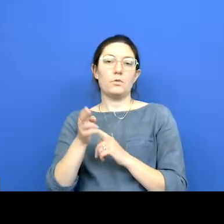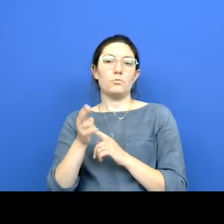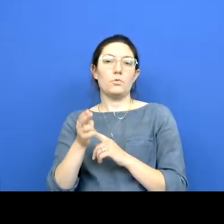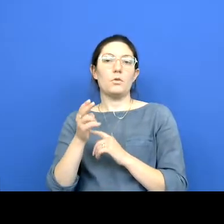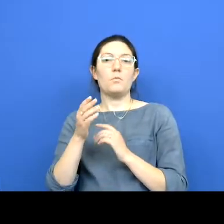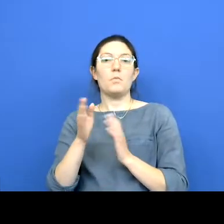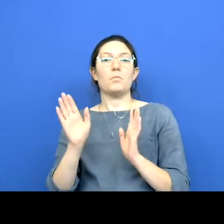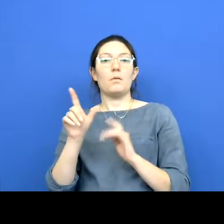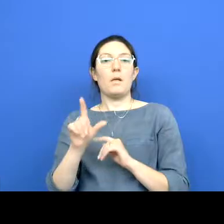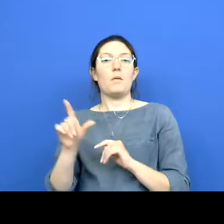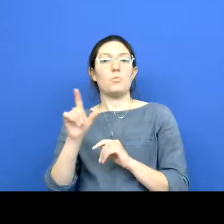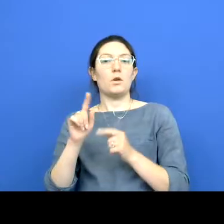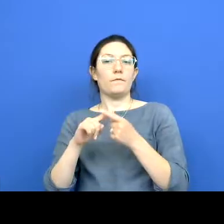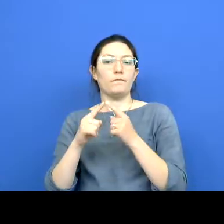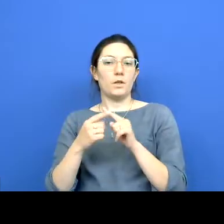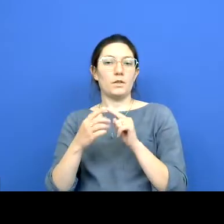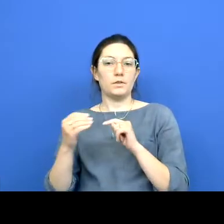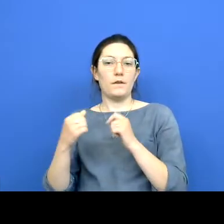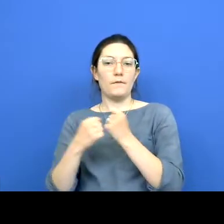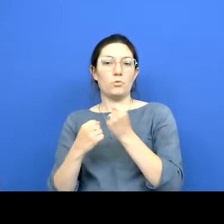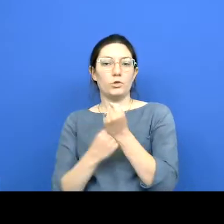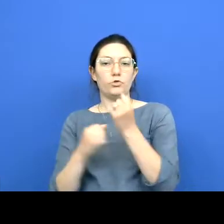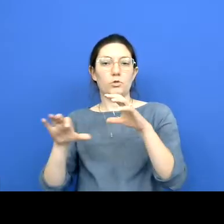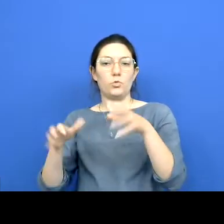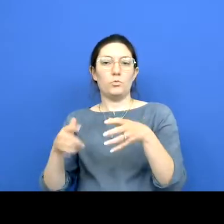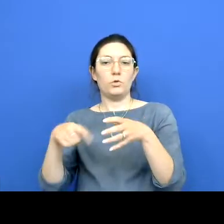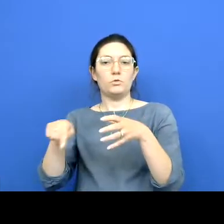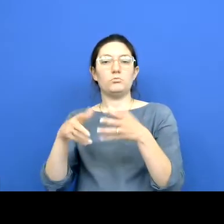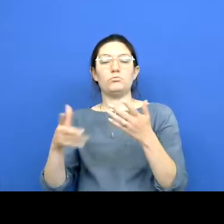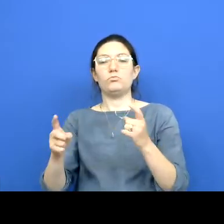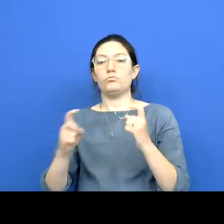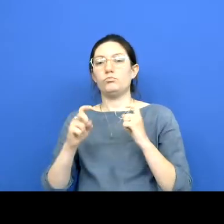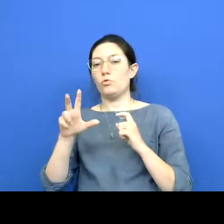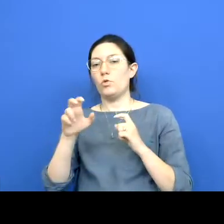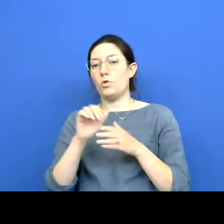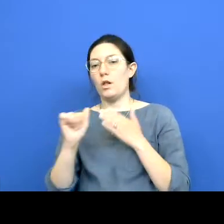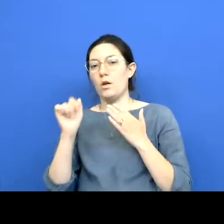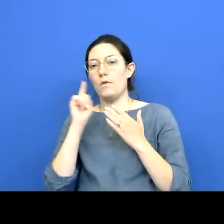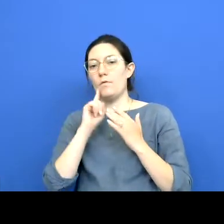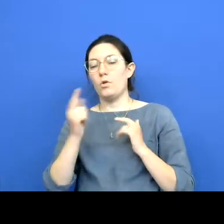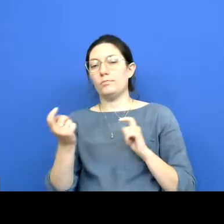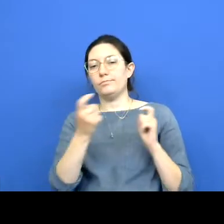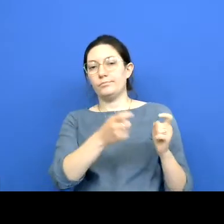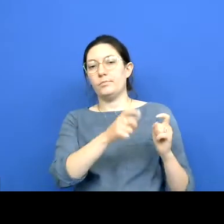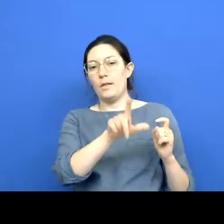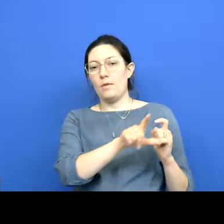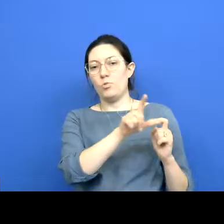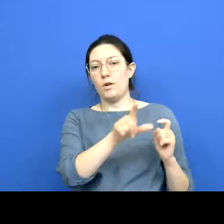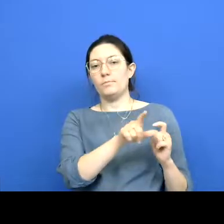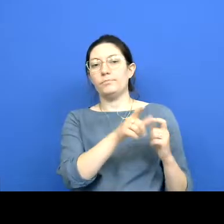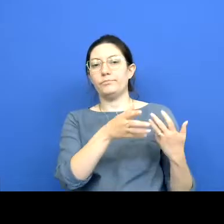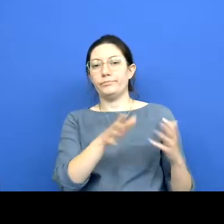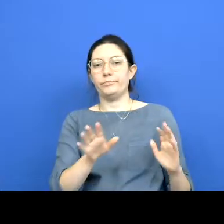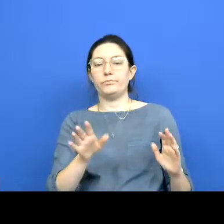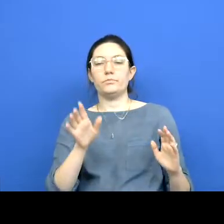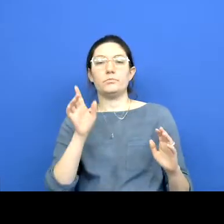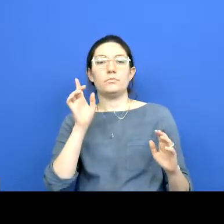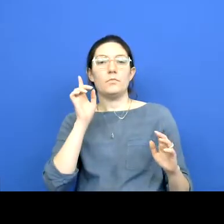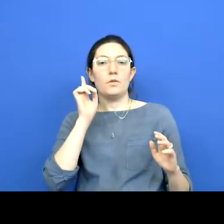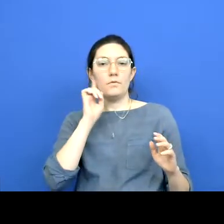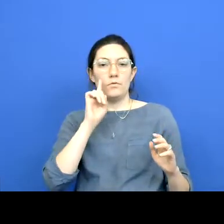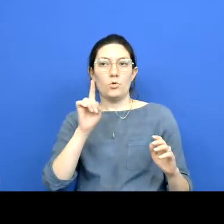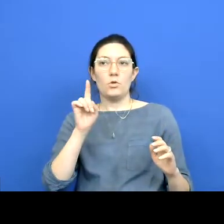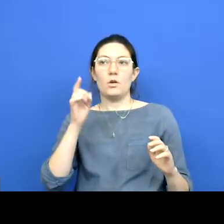Public Library Friends and Foundation Incorporated has donated $300 to the Henrietta Public Library for outdog flag